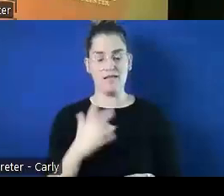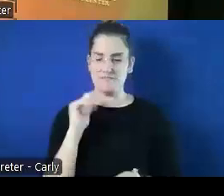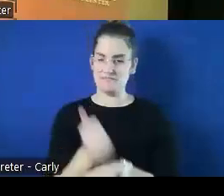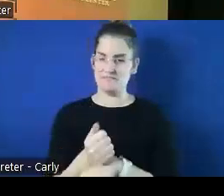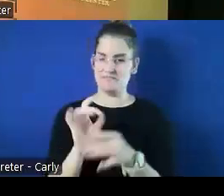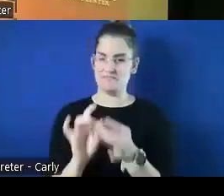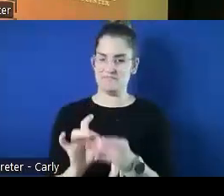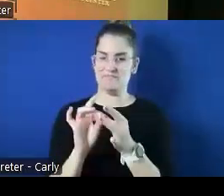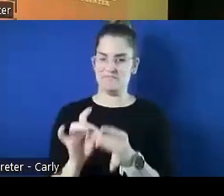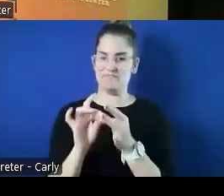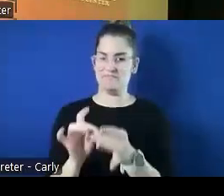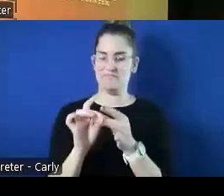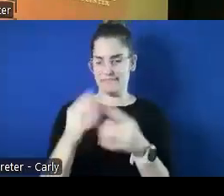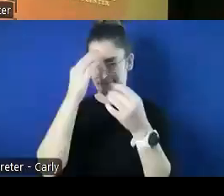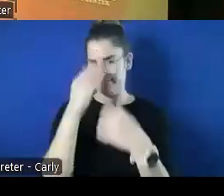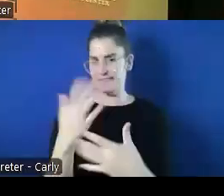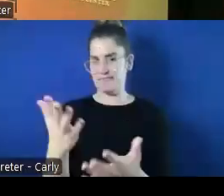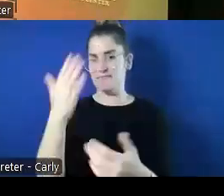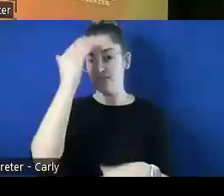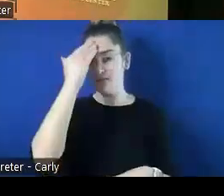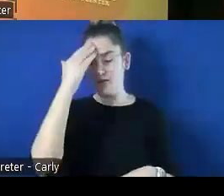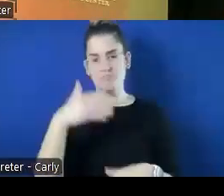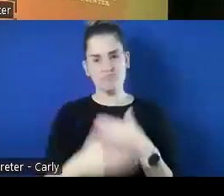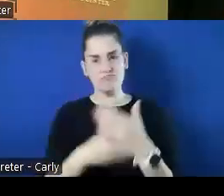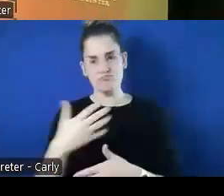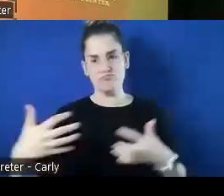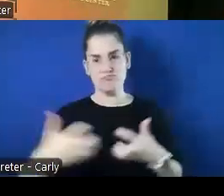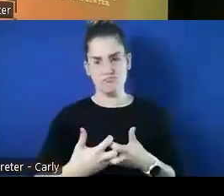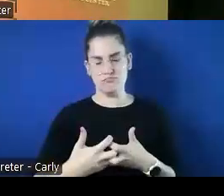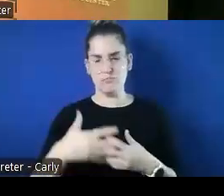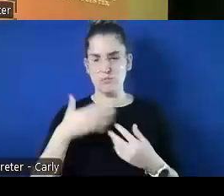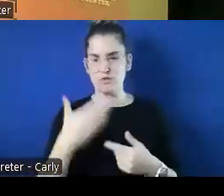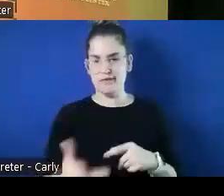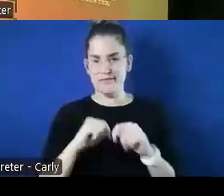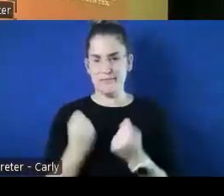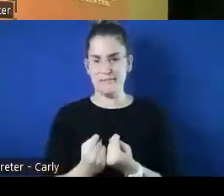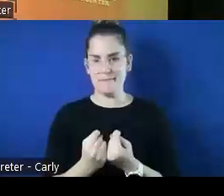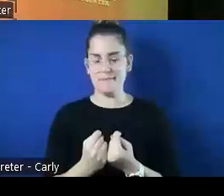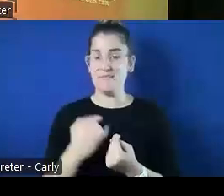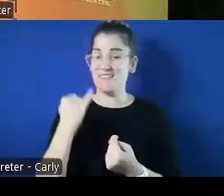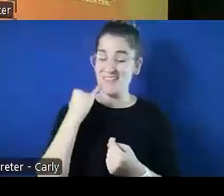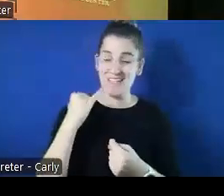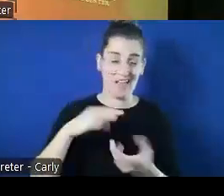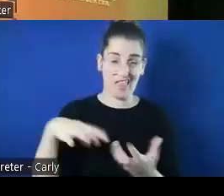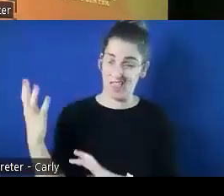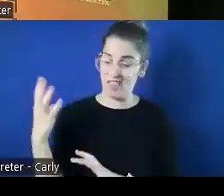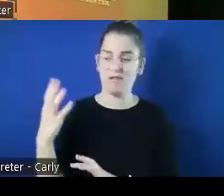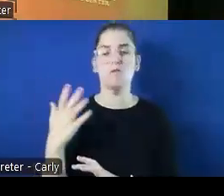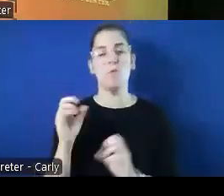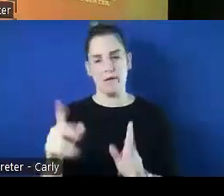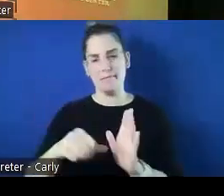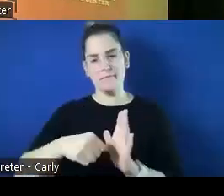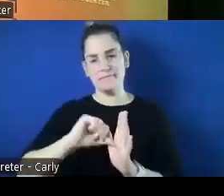with the provider and you are letting the provider know that we're working well as a team. And if things didn't go well, then let's highlight this point so we can